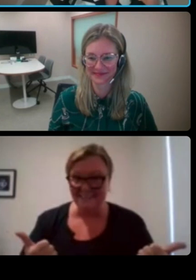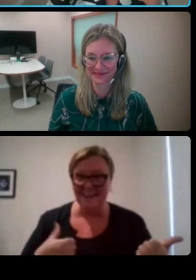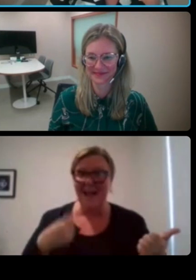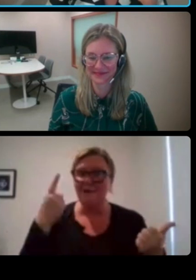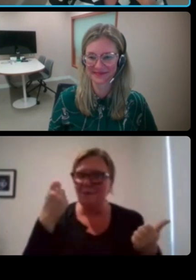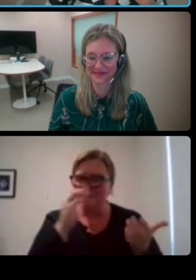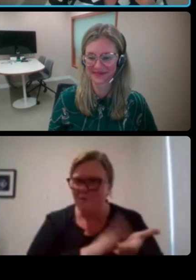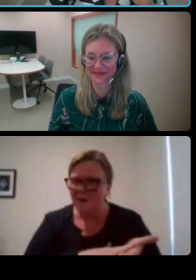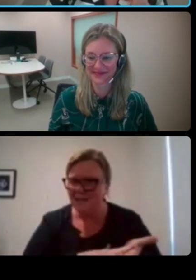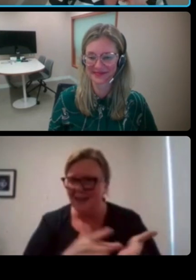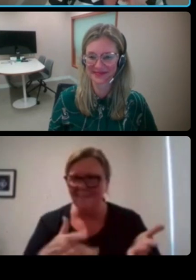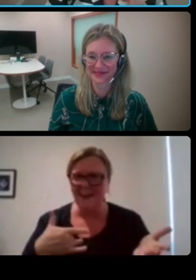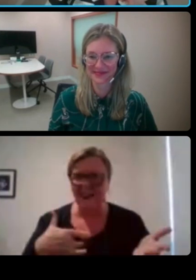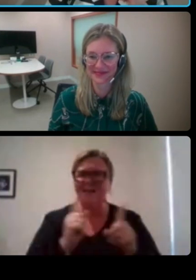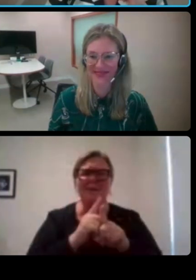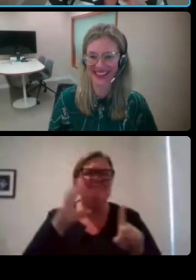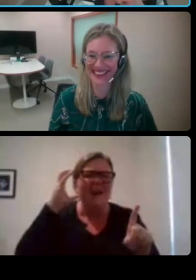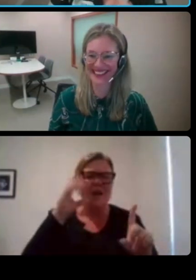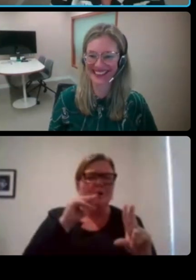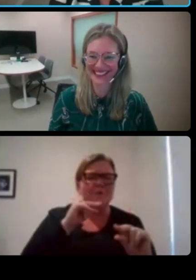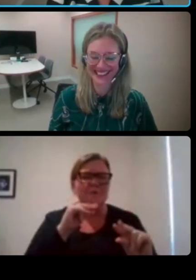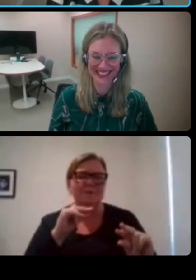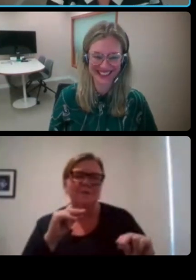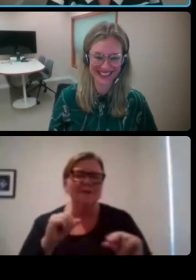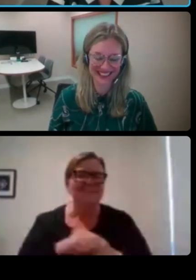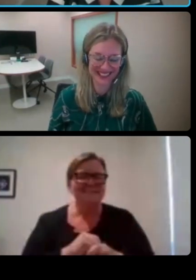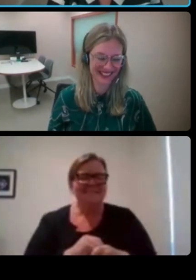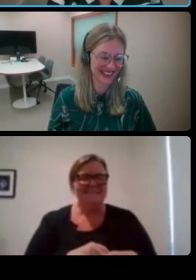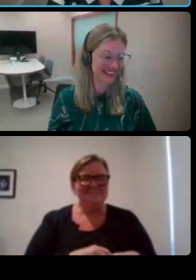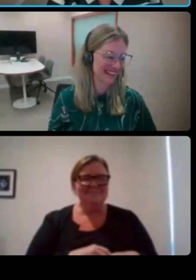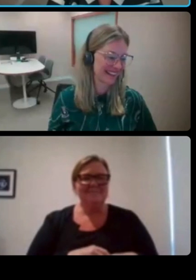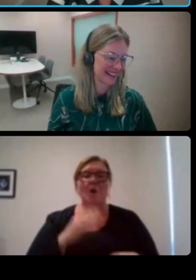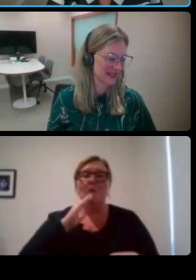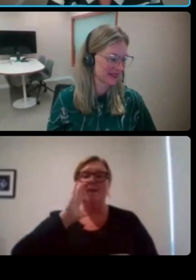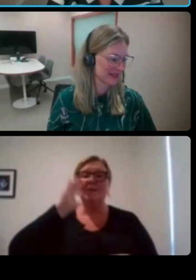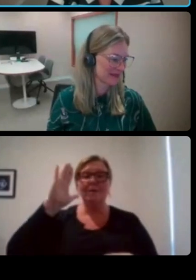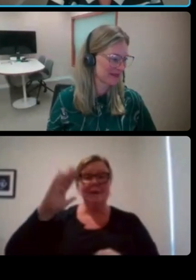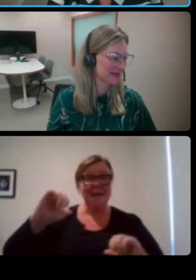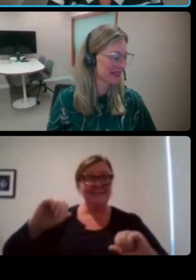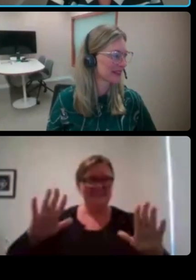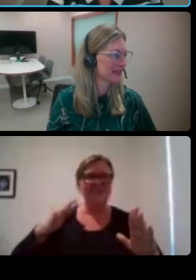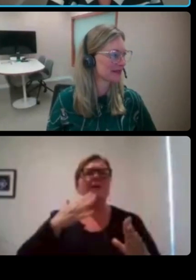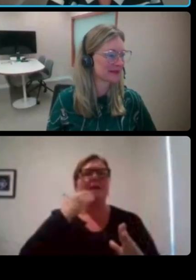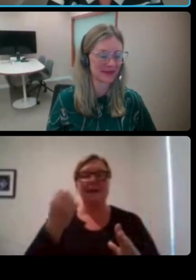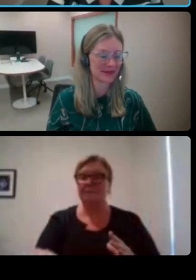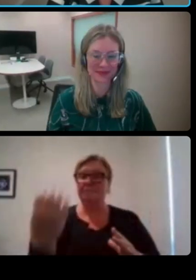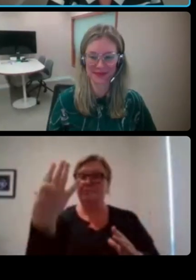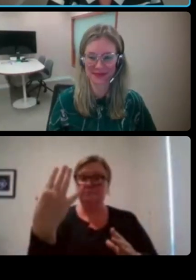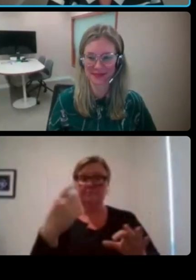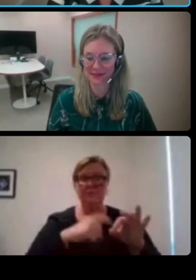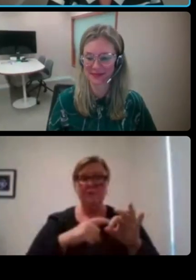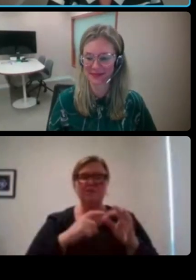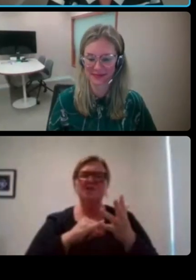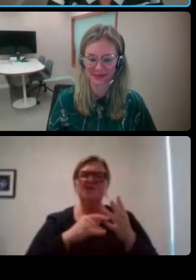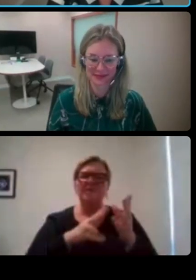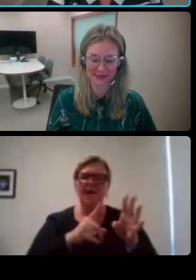minute to go. I feel like I'm a radio producer. When the webinar finishes, I've mentioned the short survey. So that's, I think, a